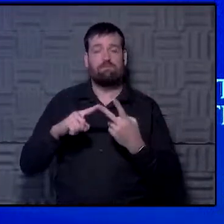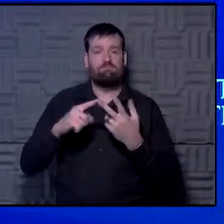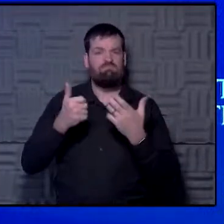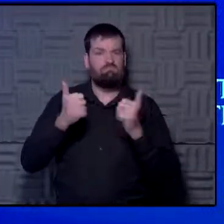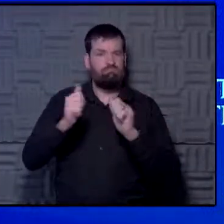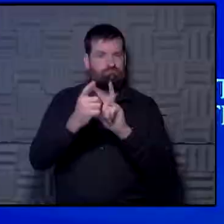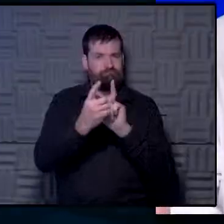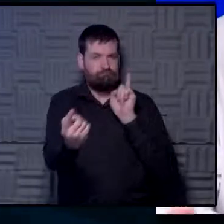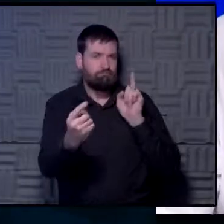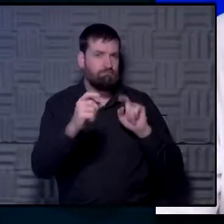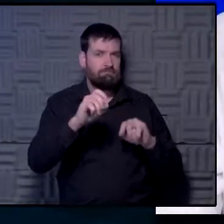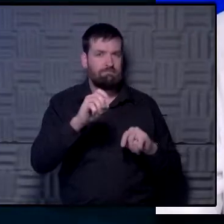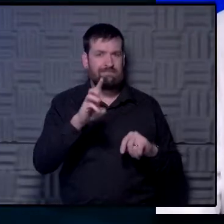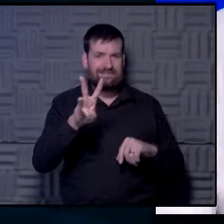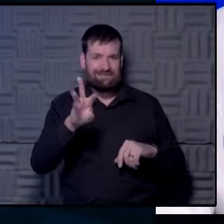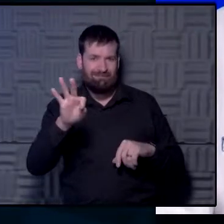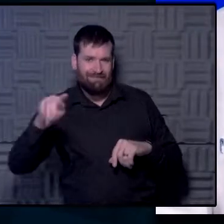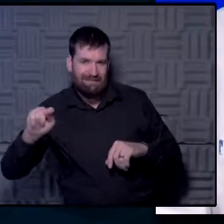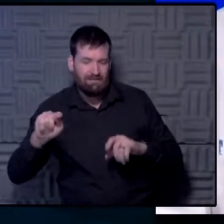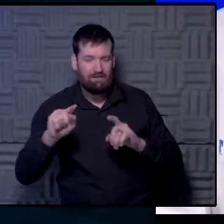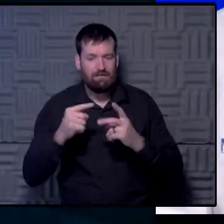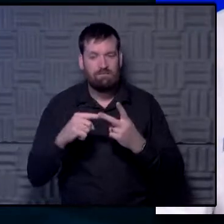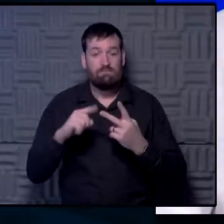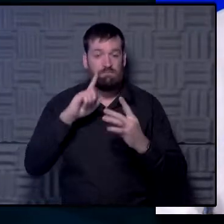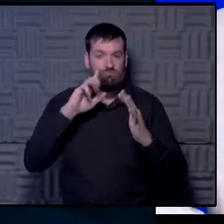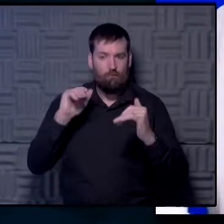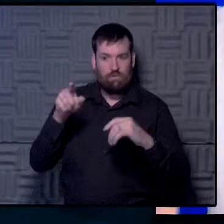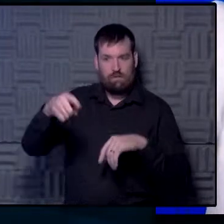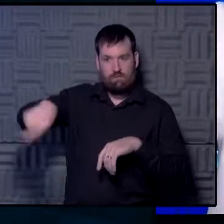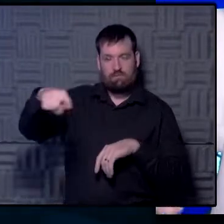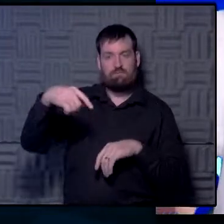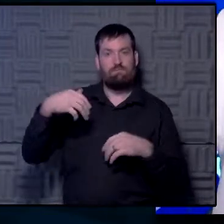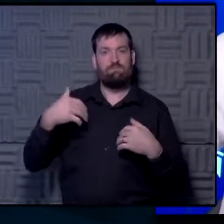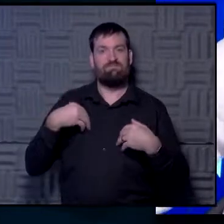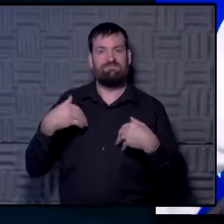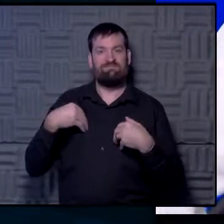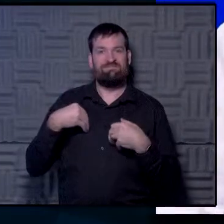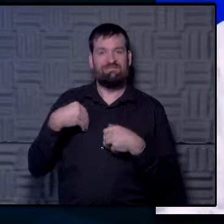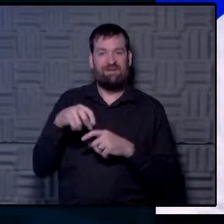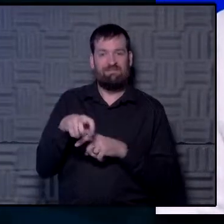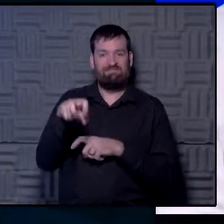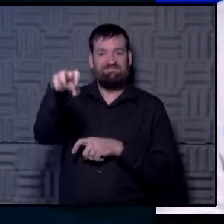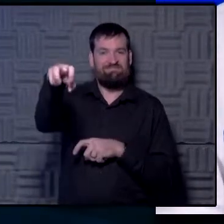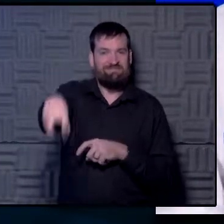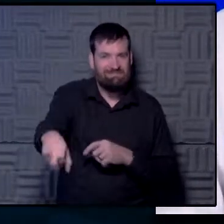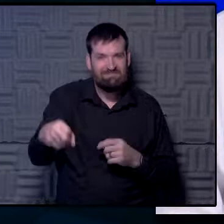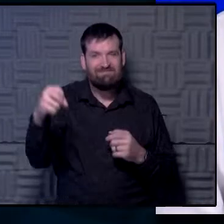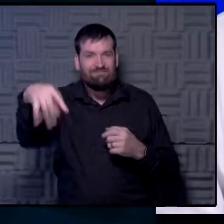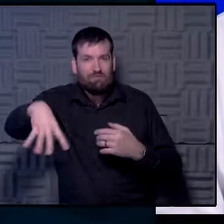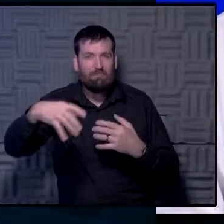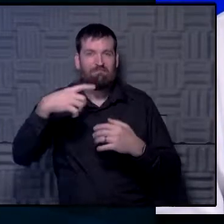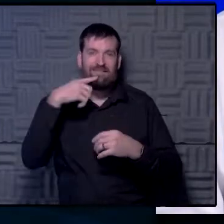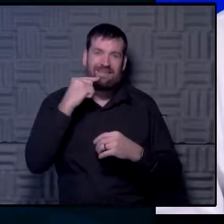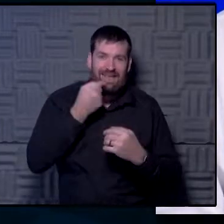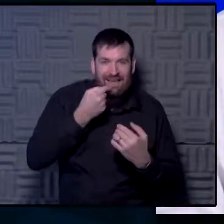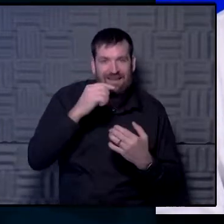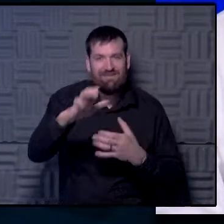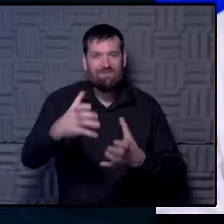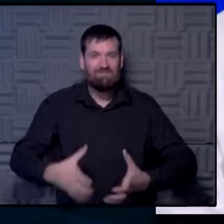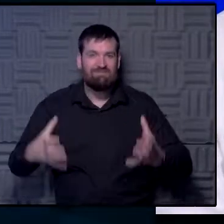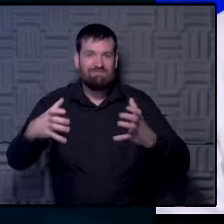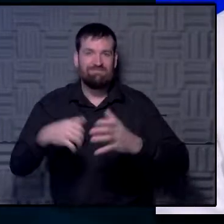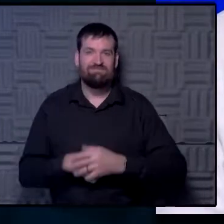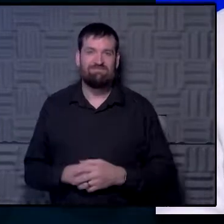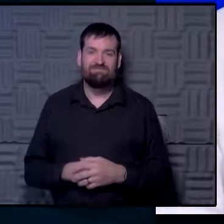6 feet away when you go up to somebody's door, and hopefully they've got that little magic claw or something to put the candy into the bag as much